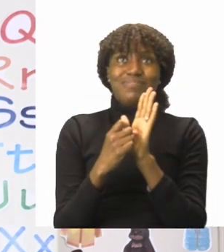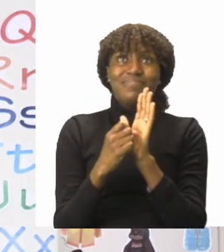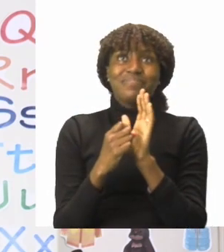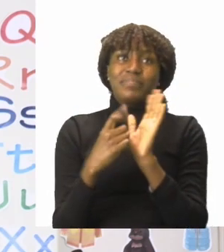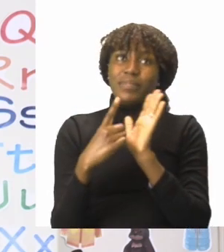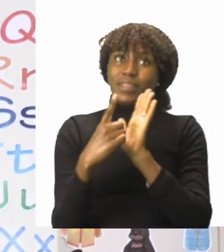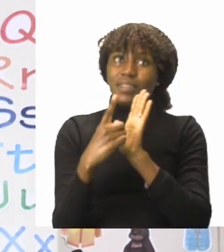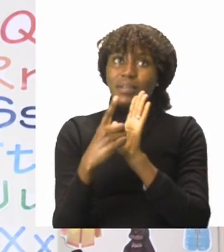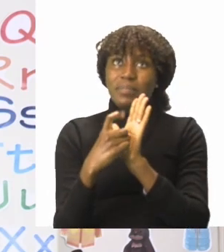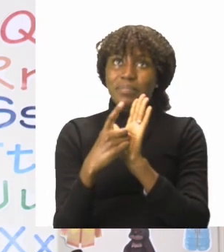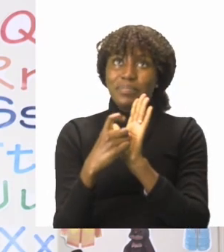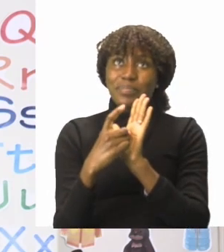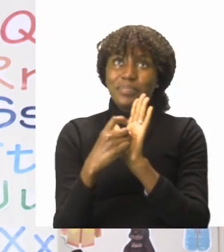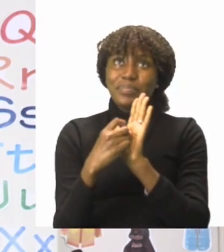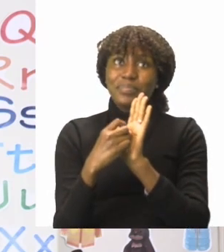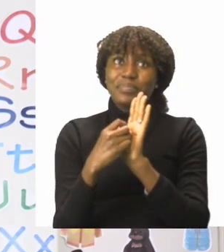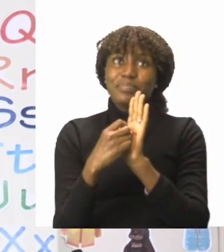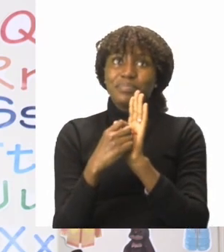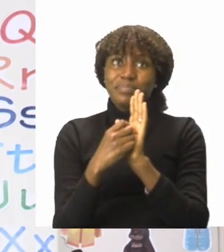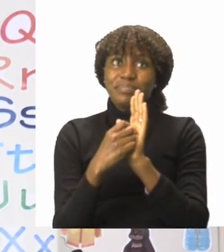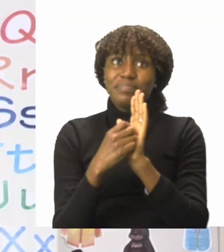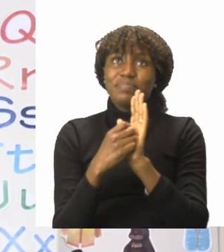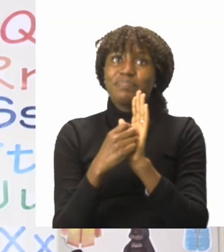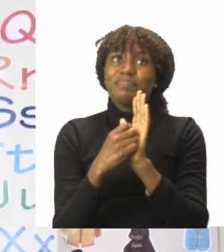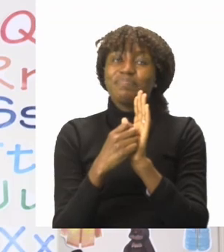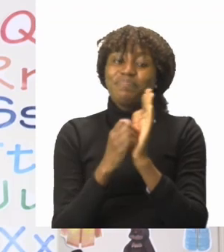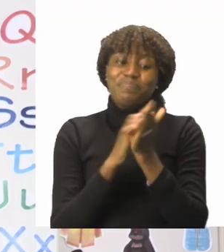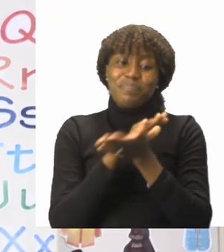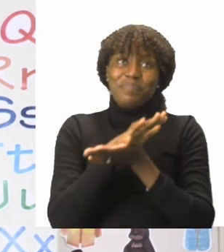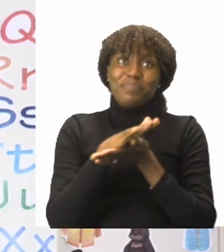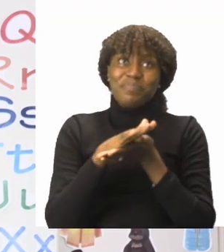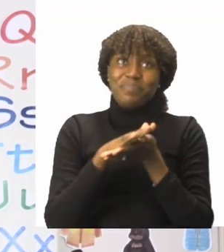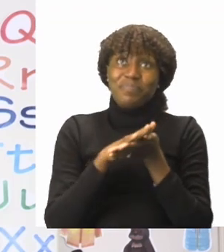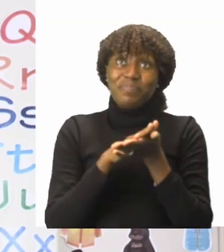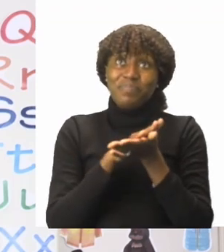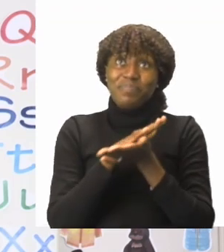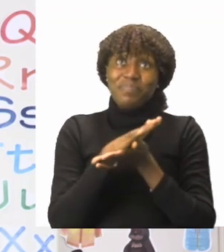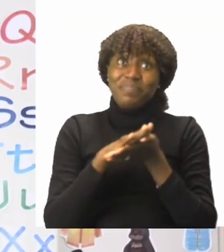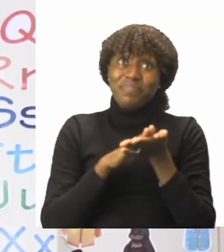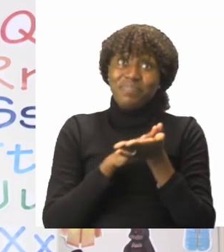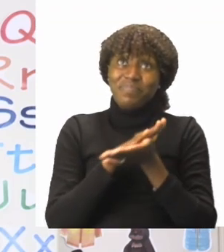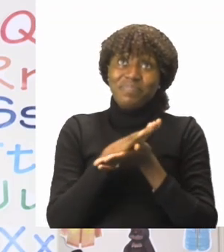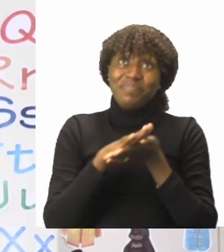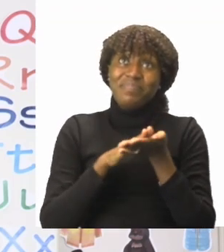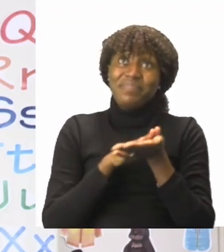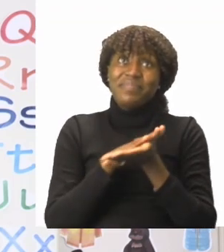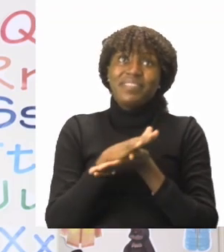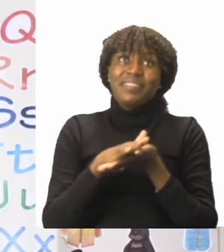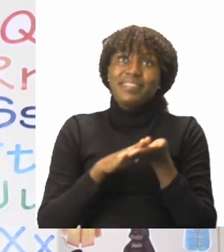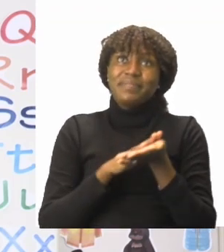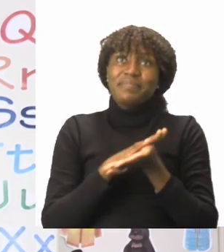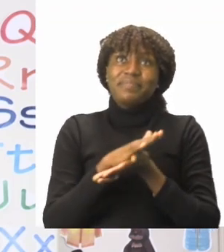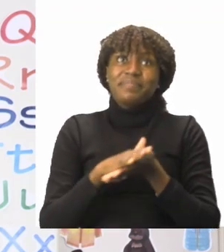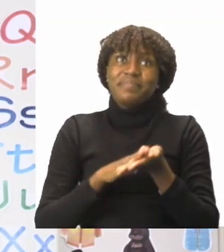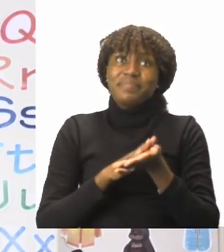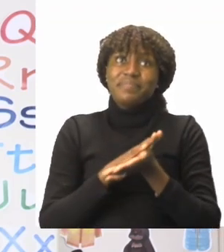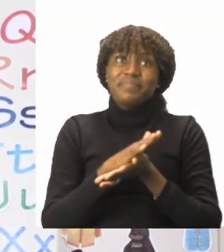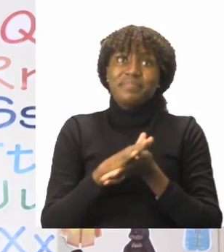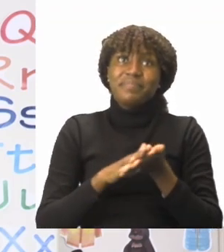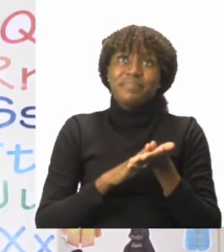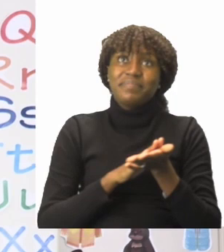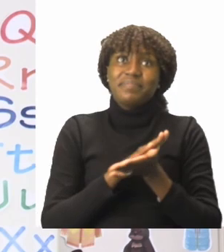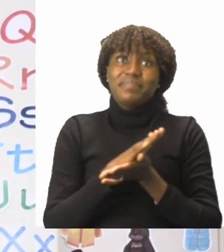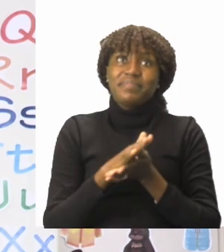our sanitizer, put a little bit in our hand, and we start by sanitizing inside